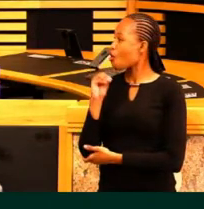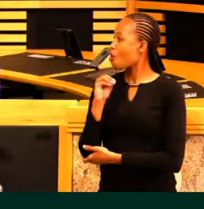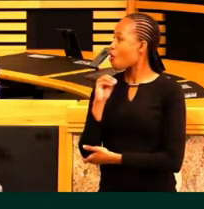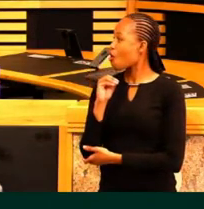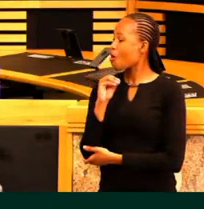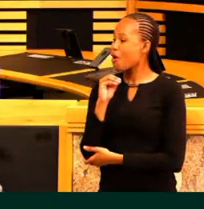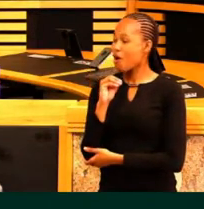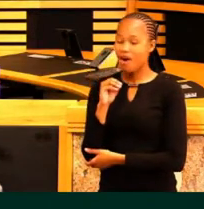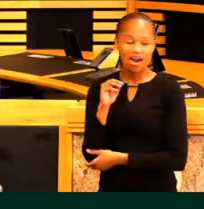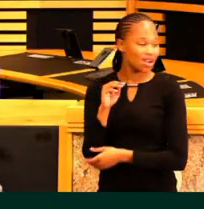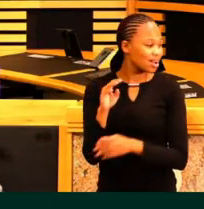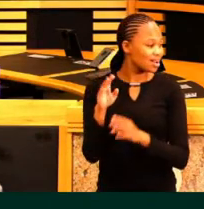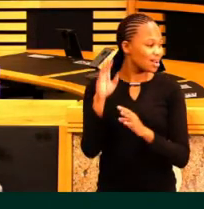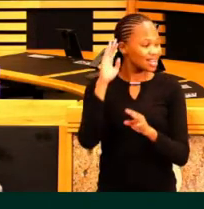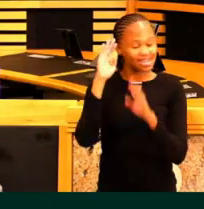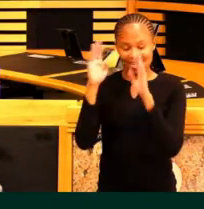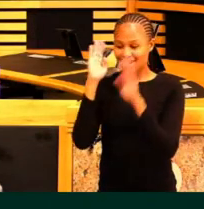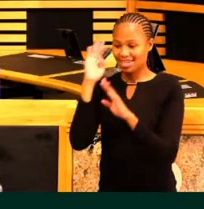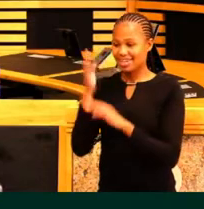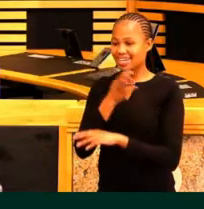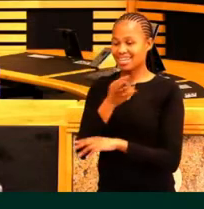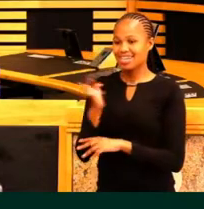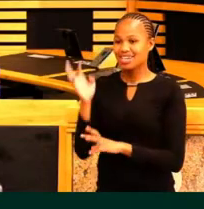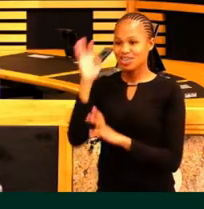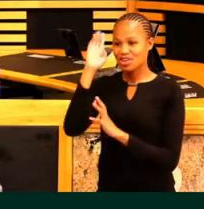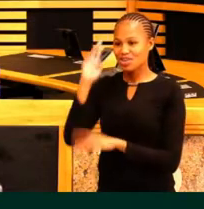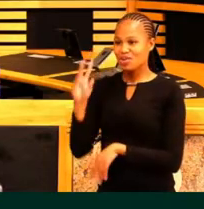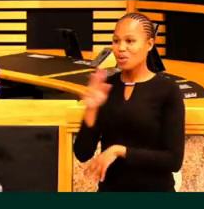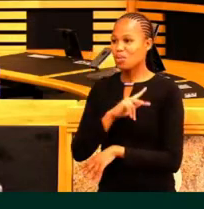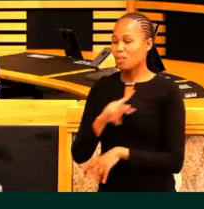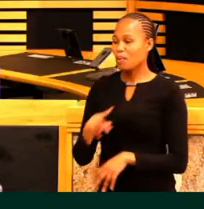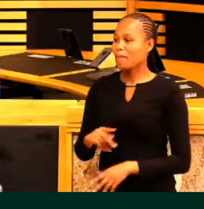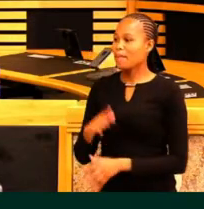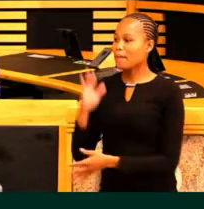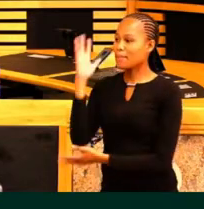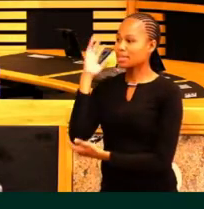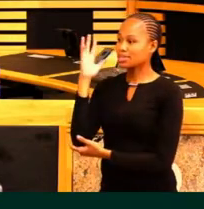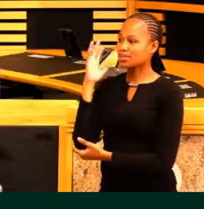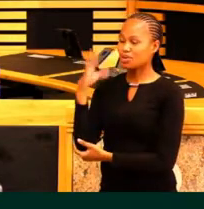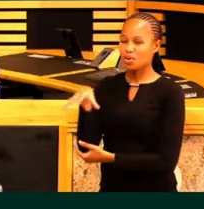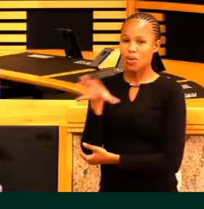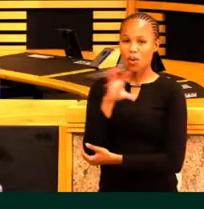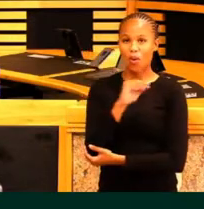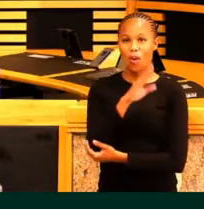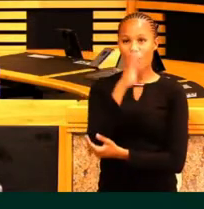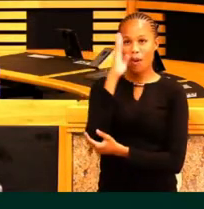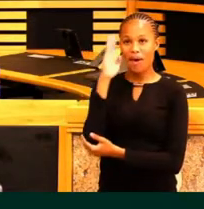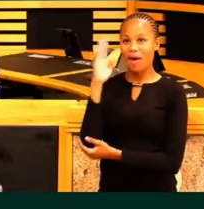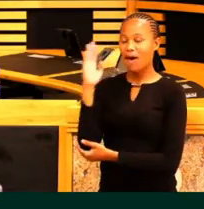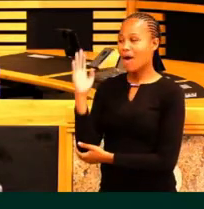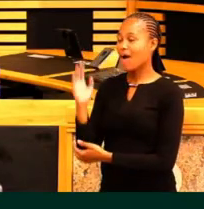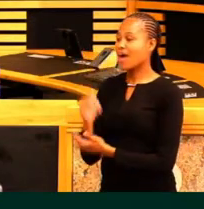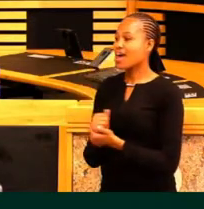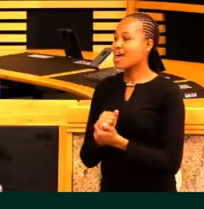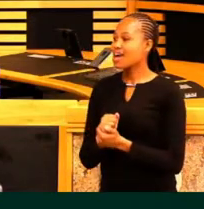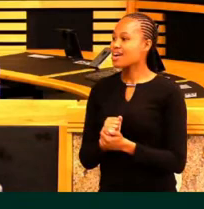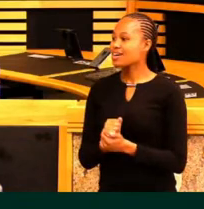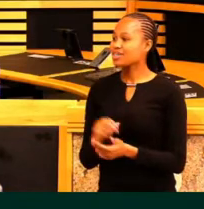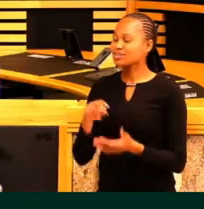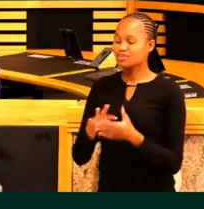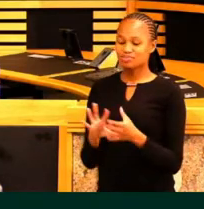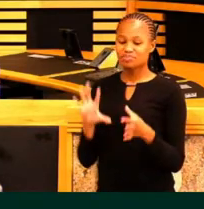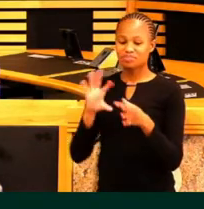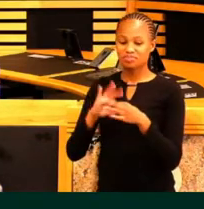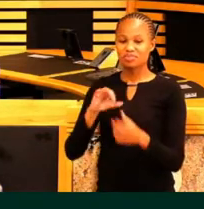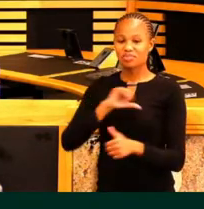greetings to The Honorable Premier the speaker or protocol observed uh still on engaging on social